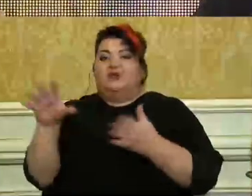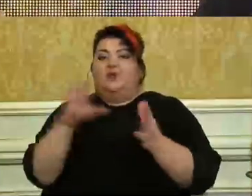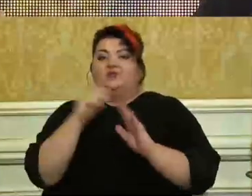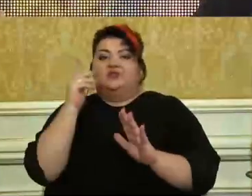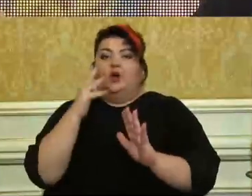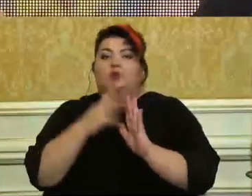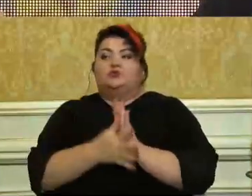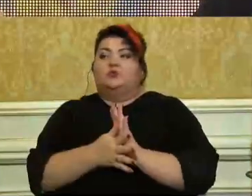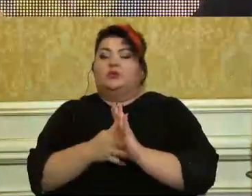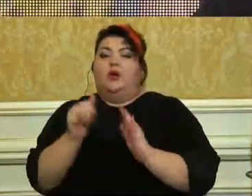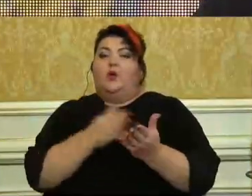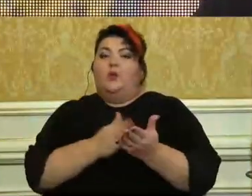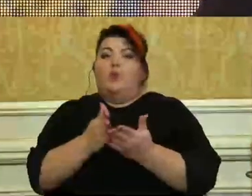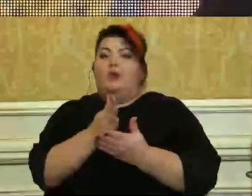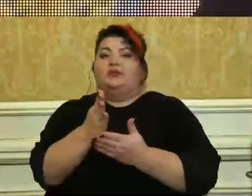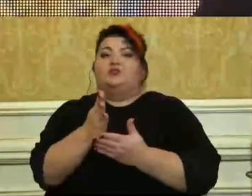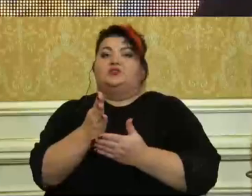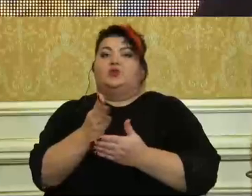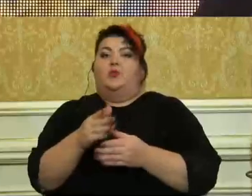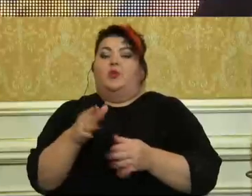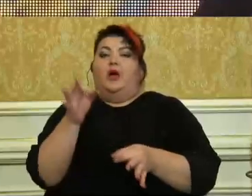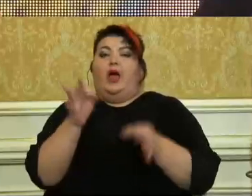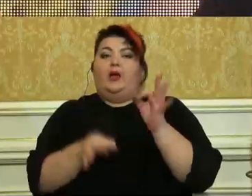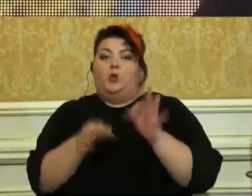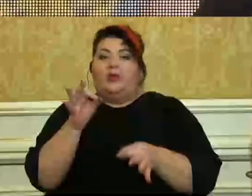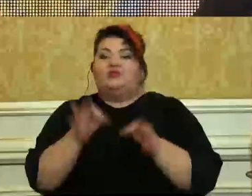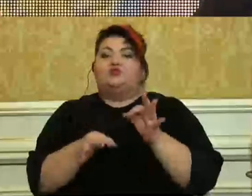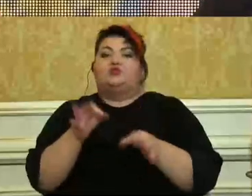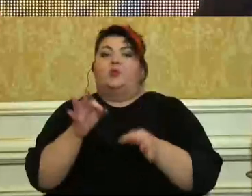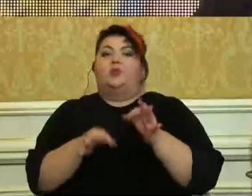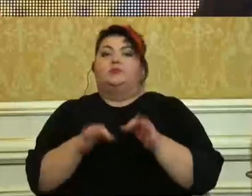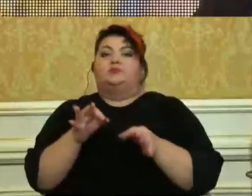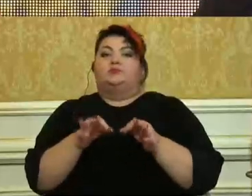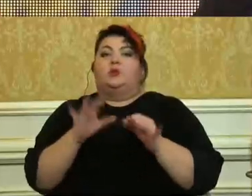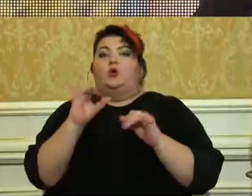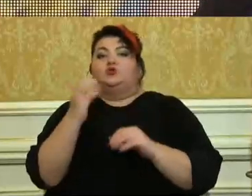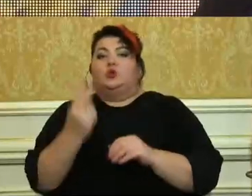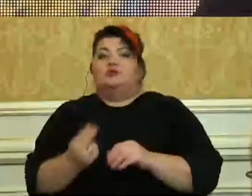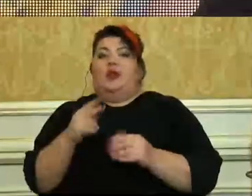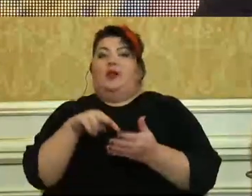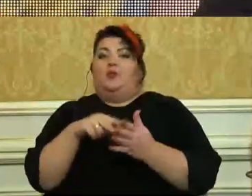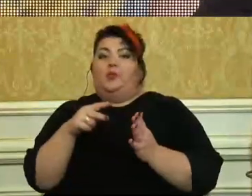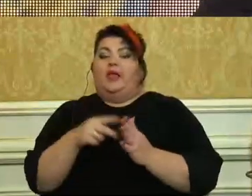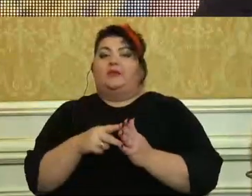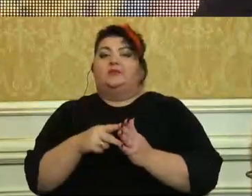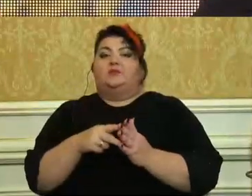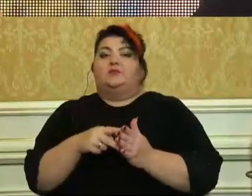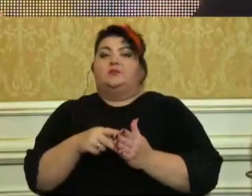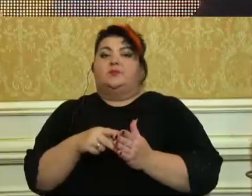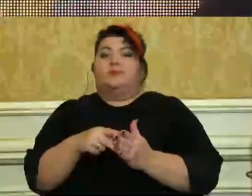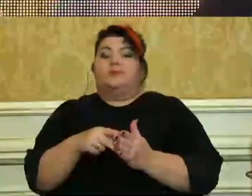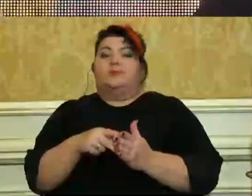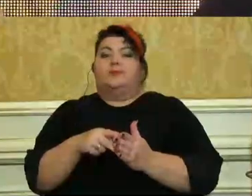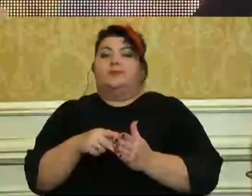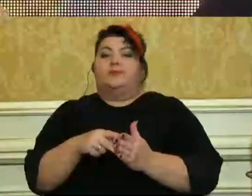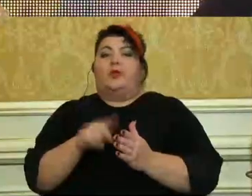political transition, the ecological transition, the society transition, and the economical transition. Why